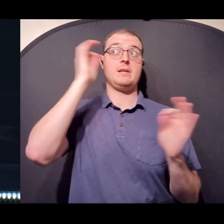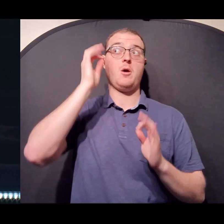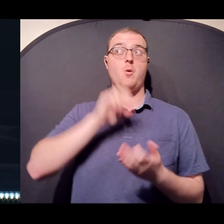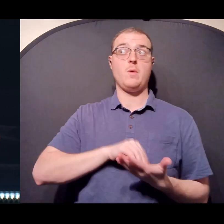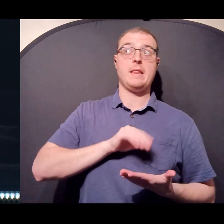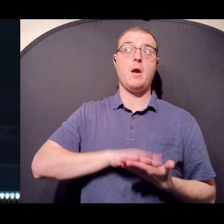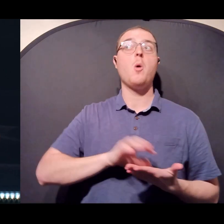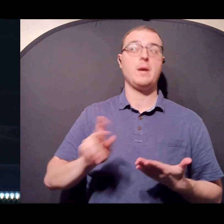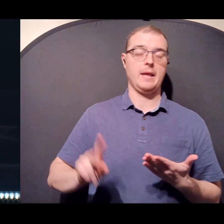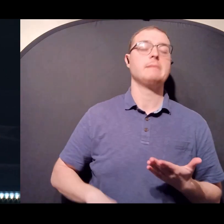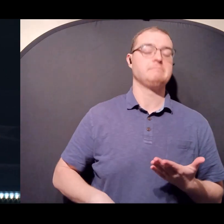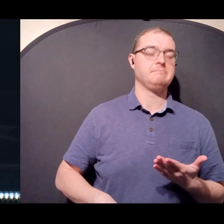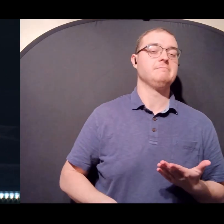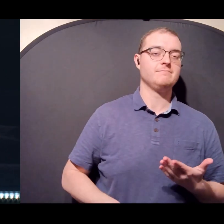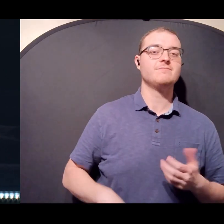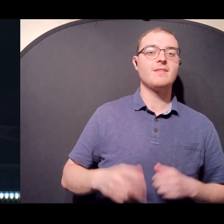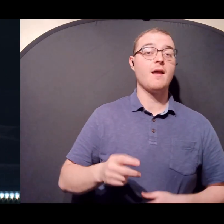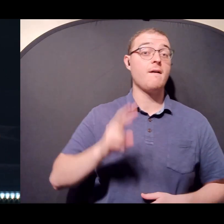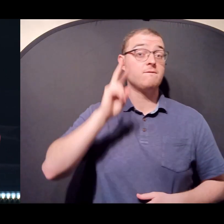Write that down. I didn't know.